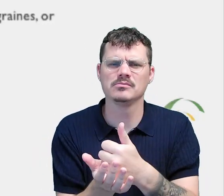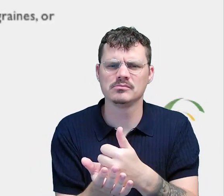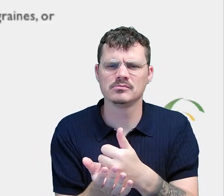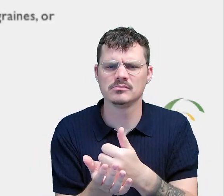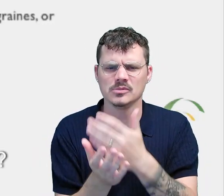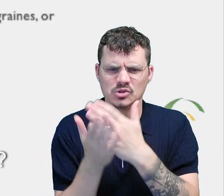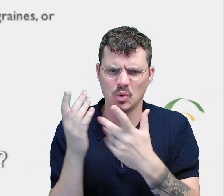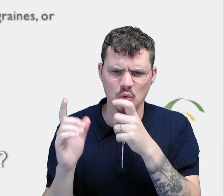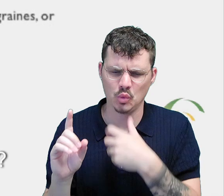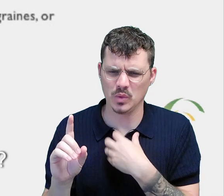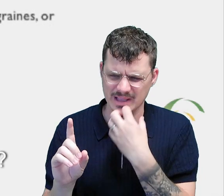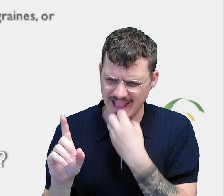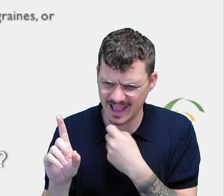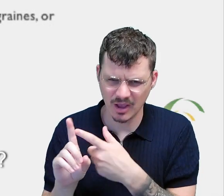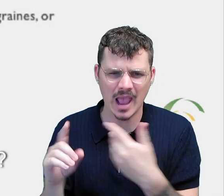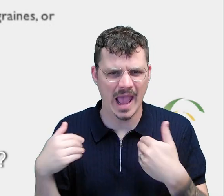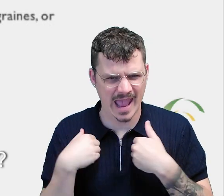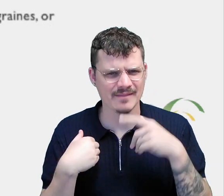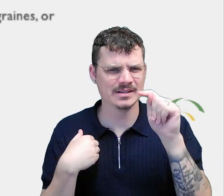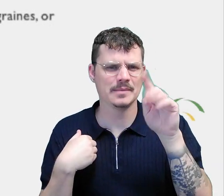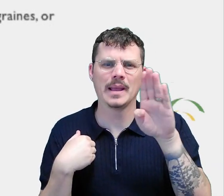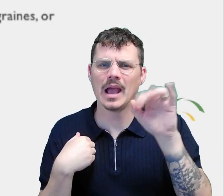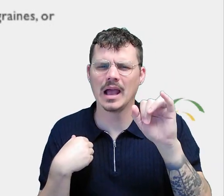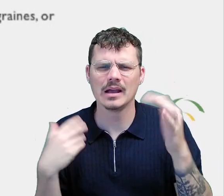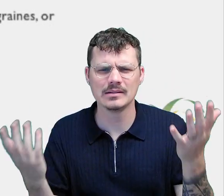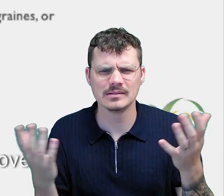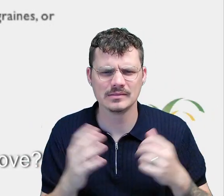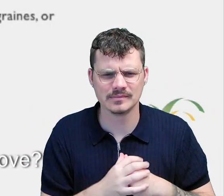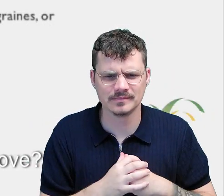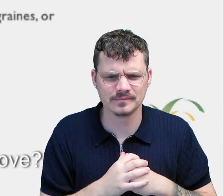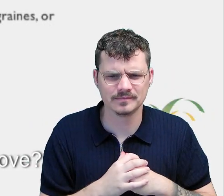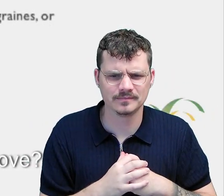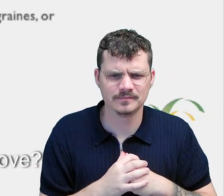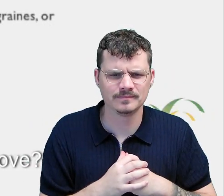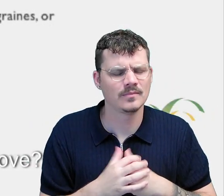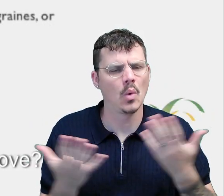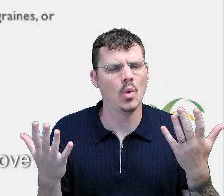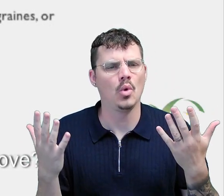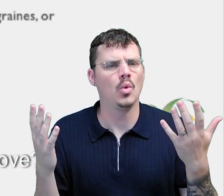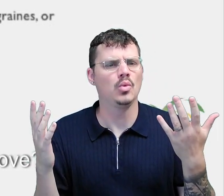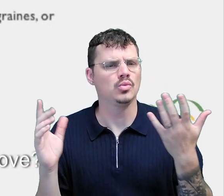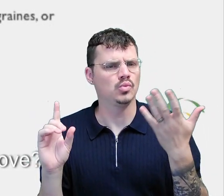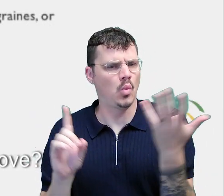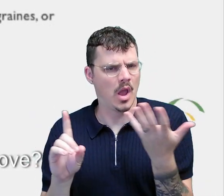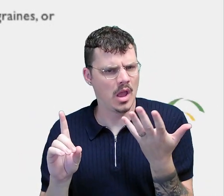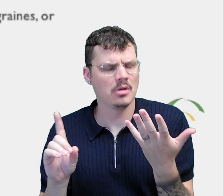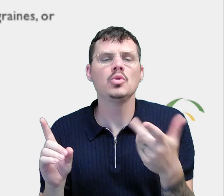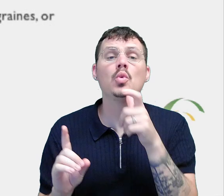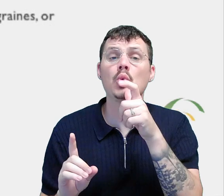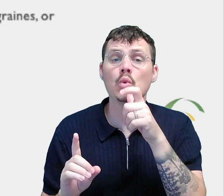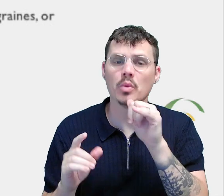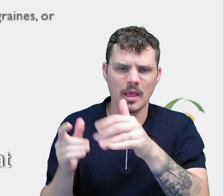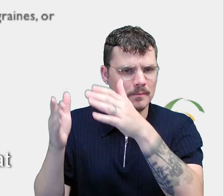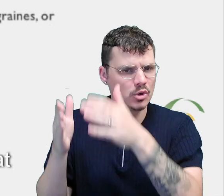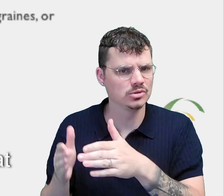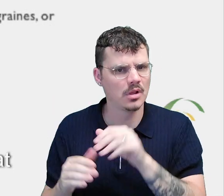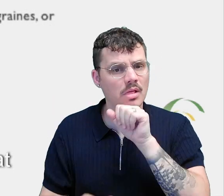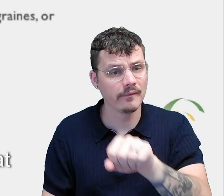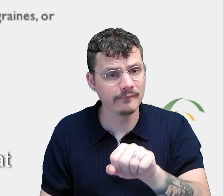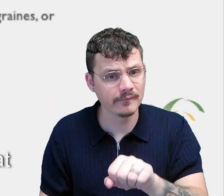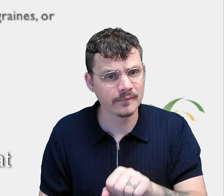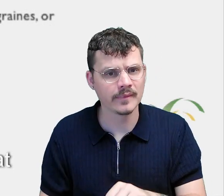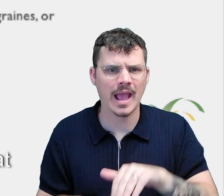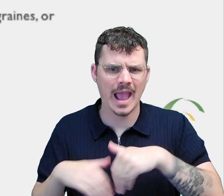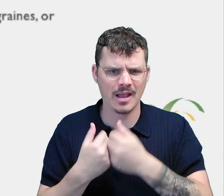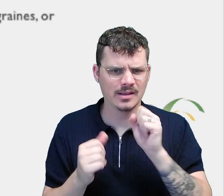care about who's had a traumatic brain injury? Well, what and who does the person love? How can we get